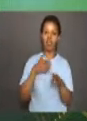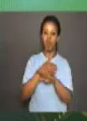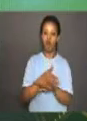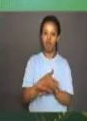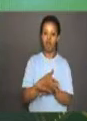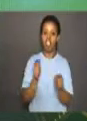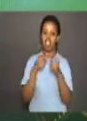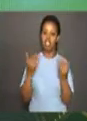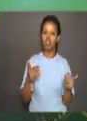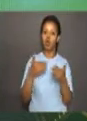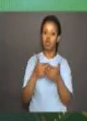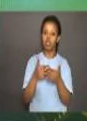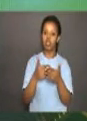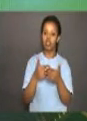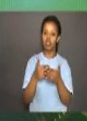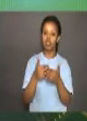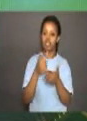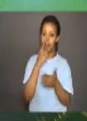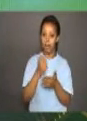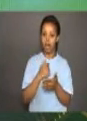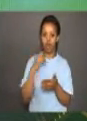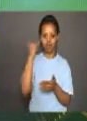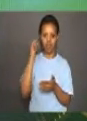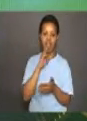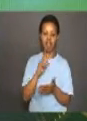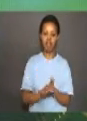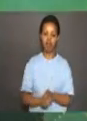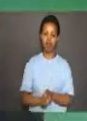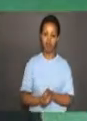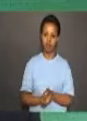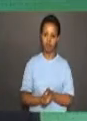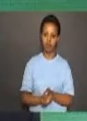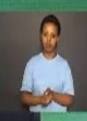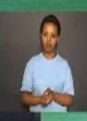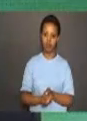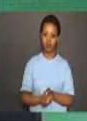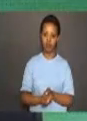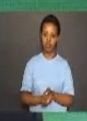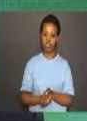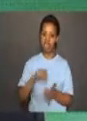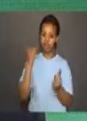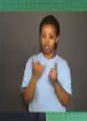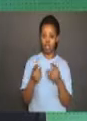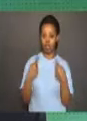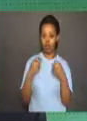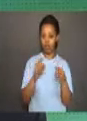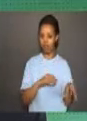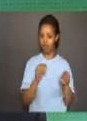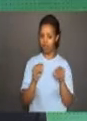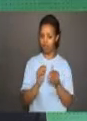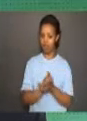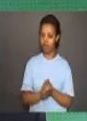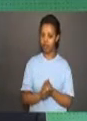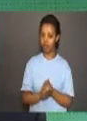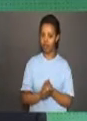still an idea that we believe today. For our last activity,